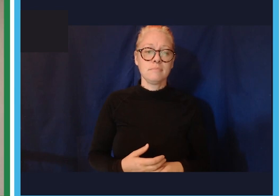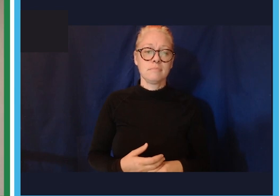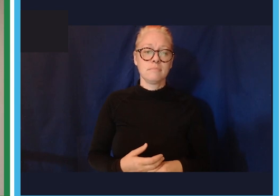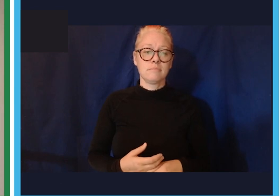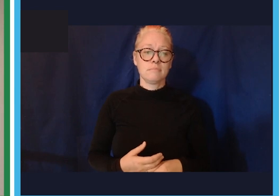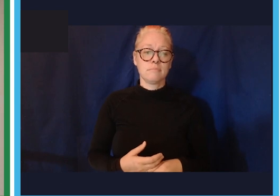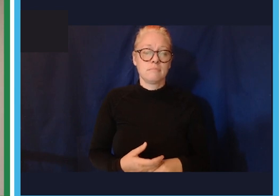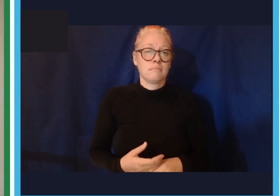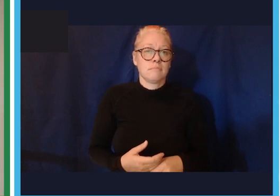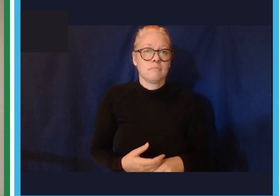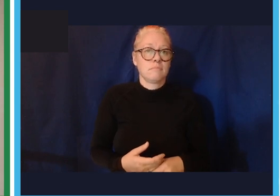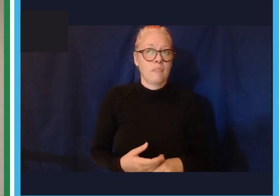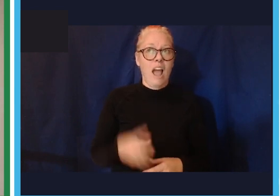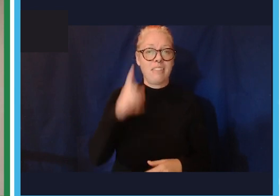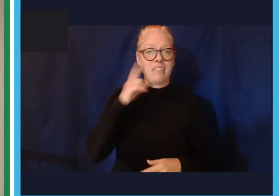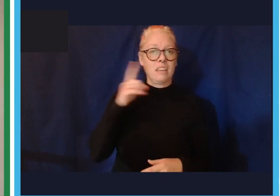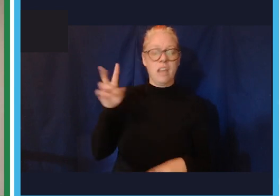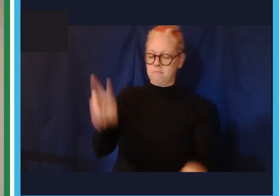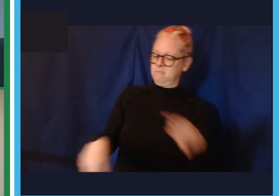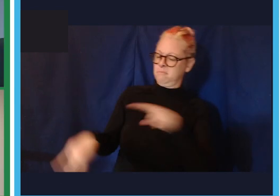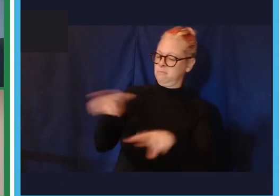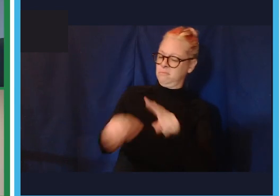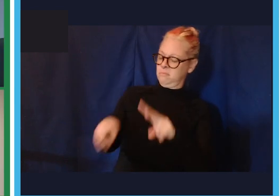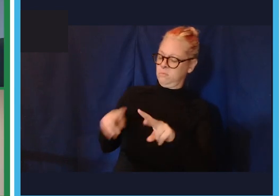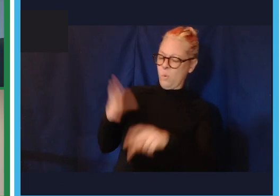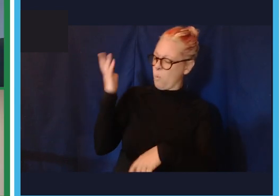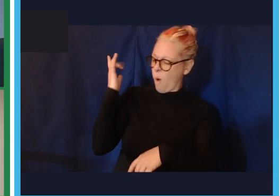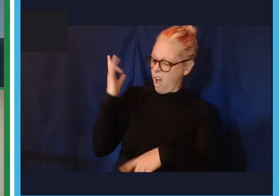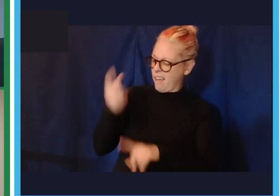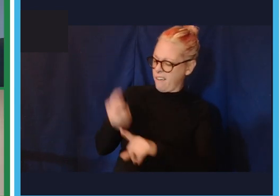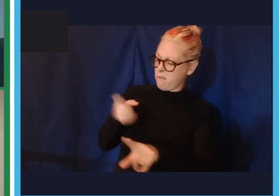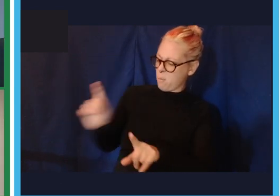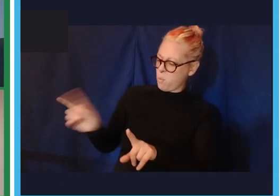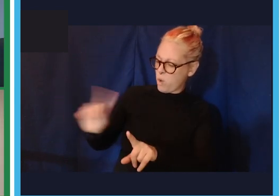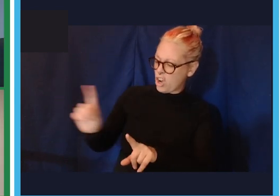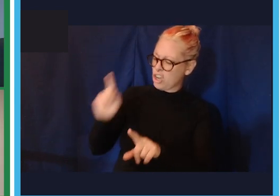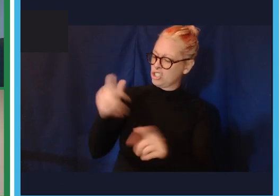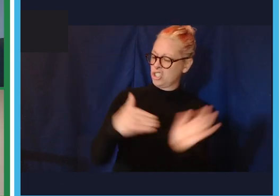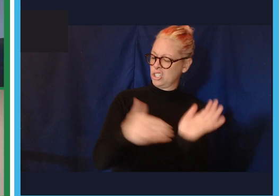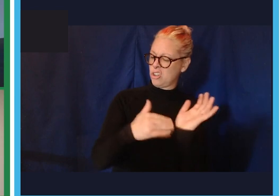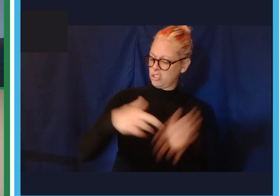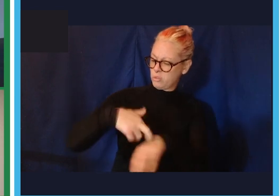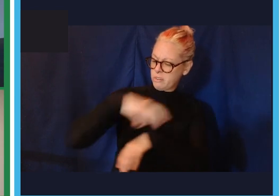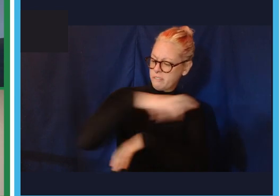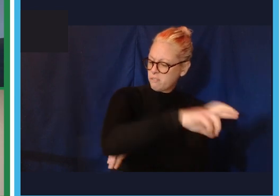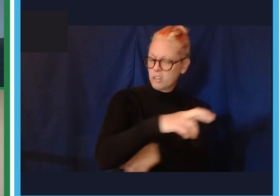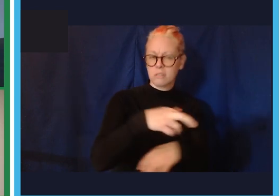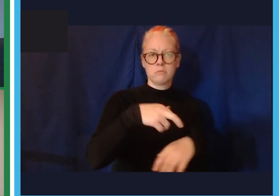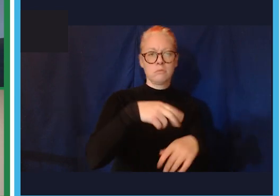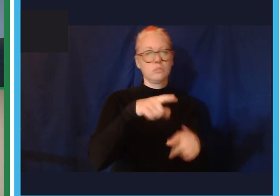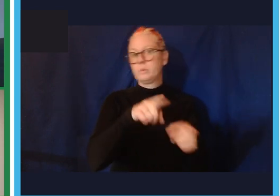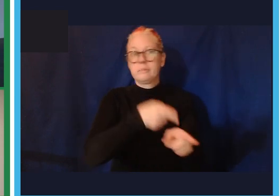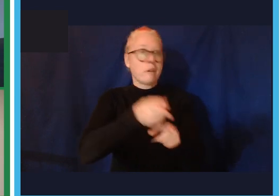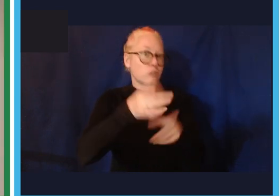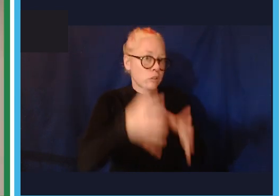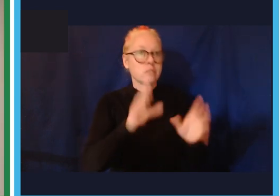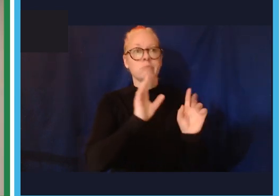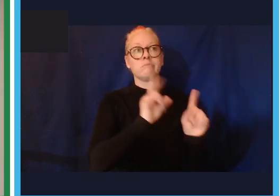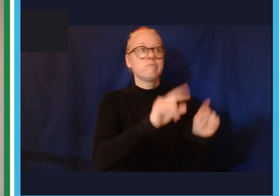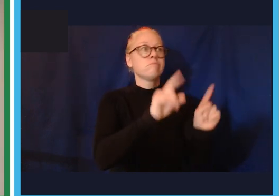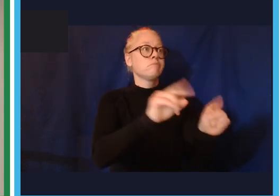eventually someone, diagnoses you. And even though my diagnosis came much earlier in